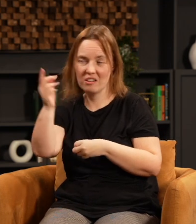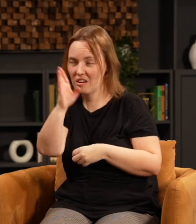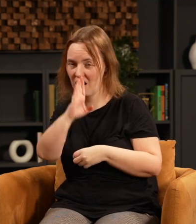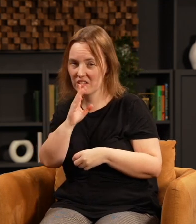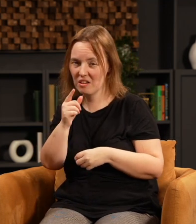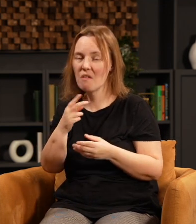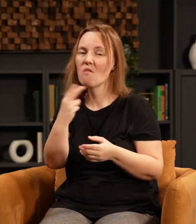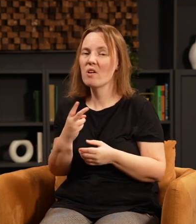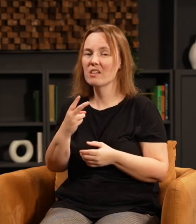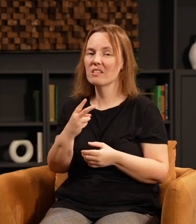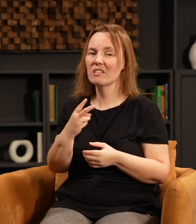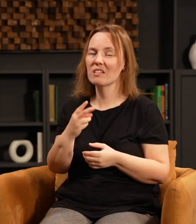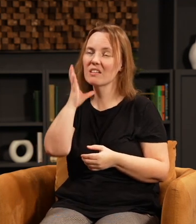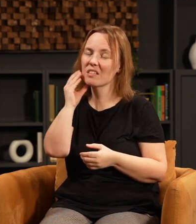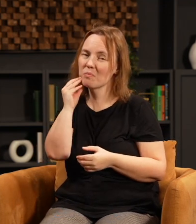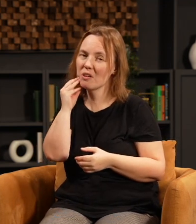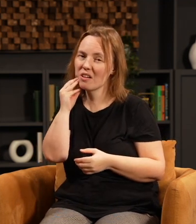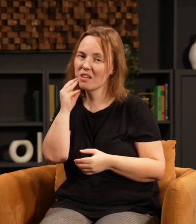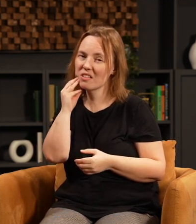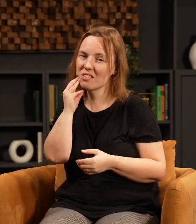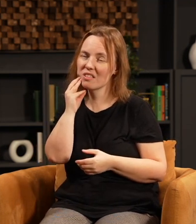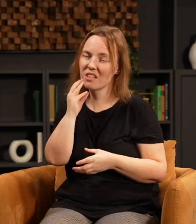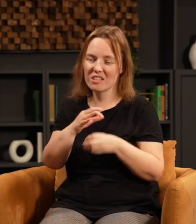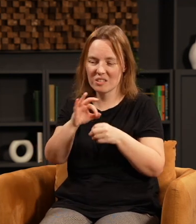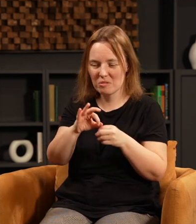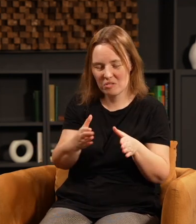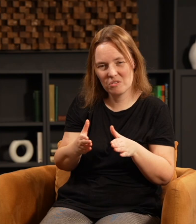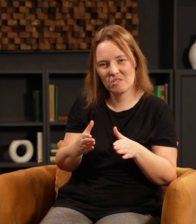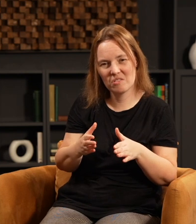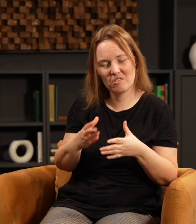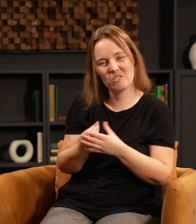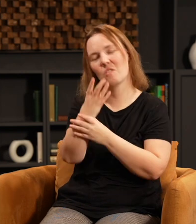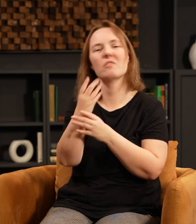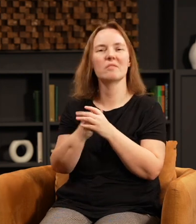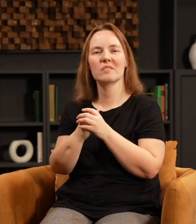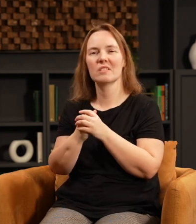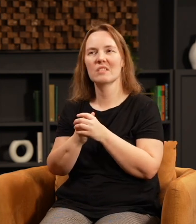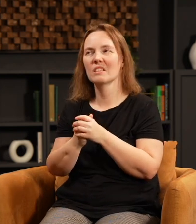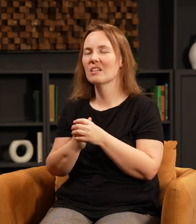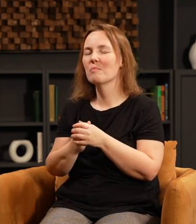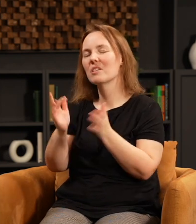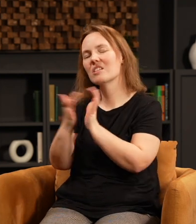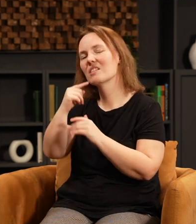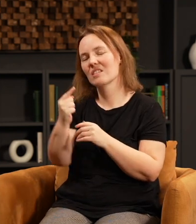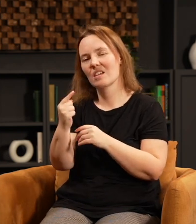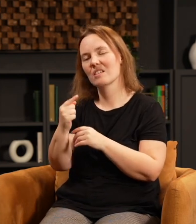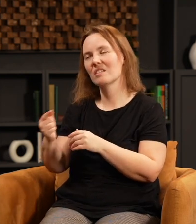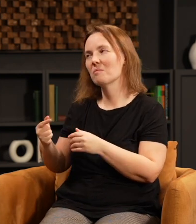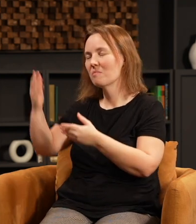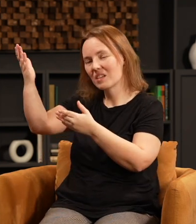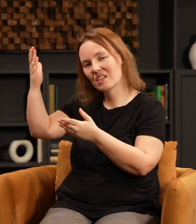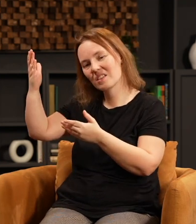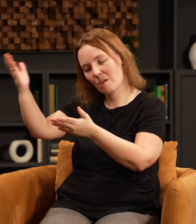spiritual depth. But when Jesus comes to us, what does he say? He says, my peace I give to you. Come to